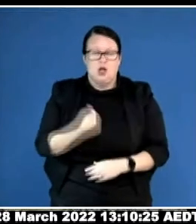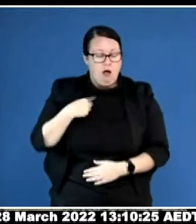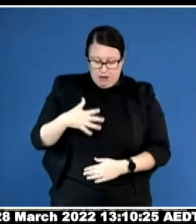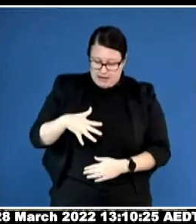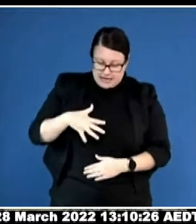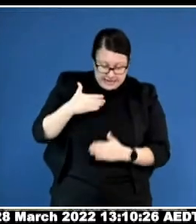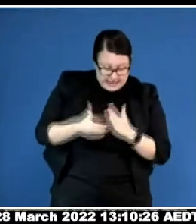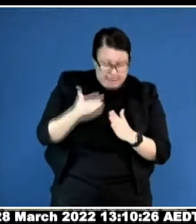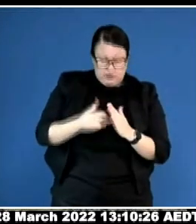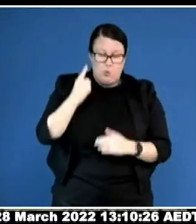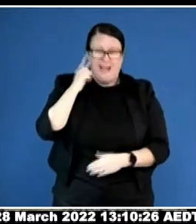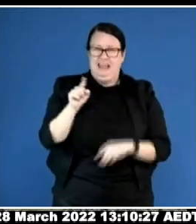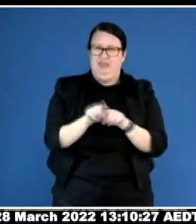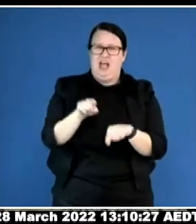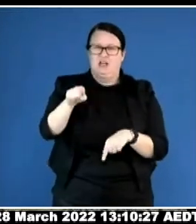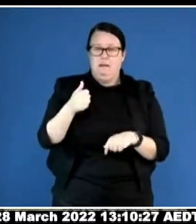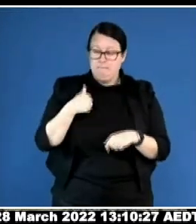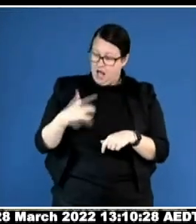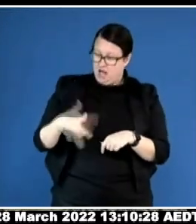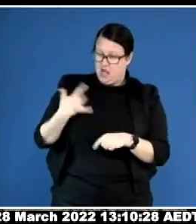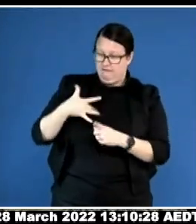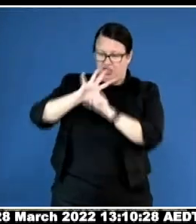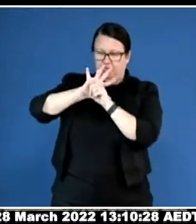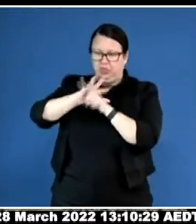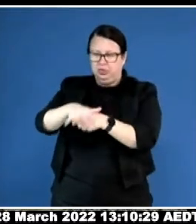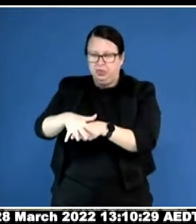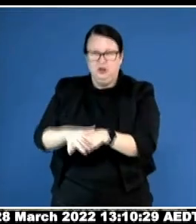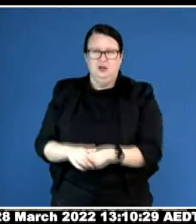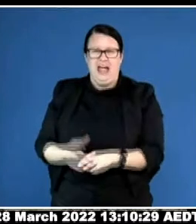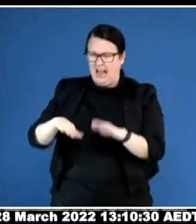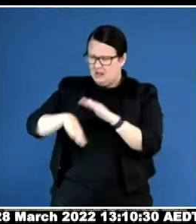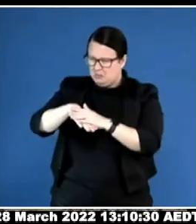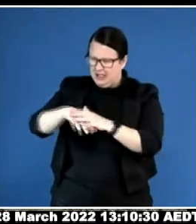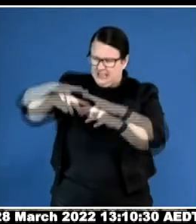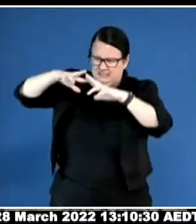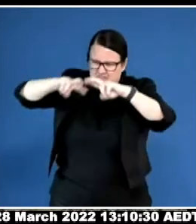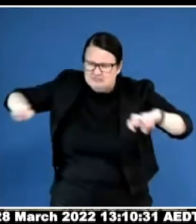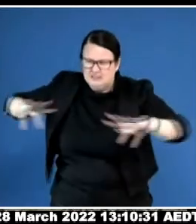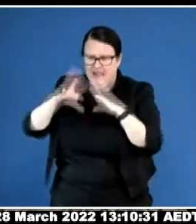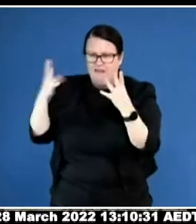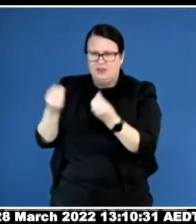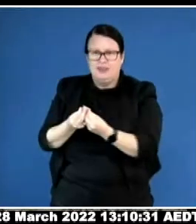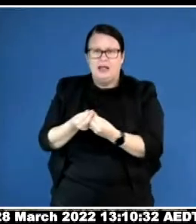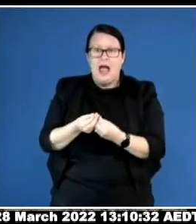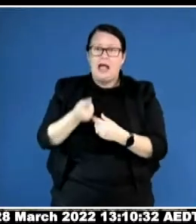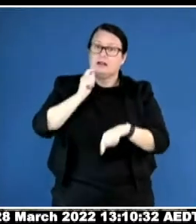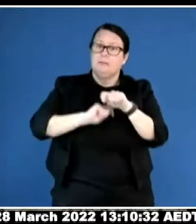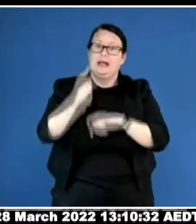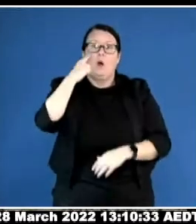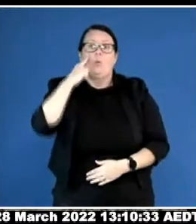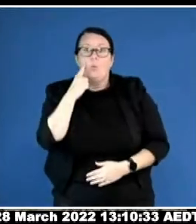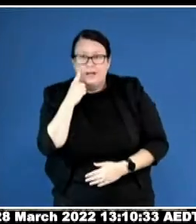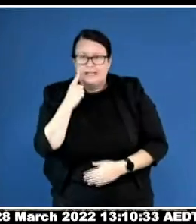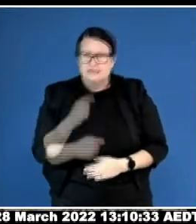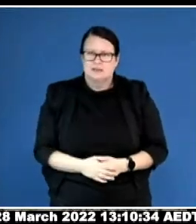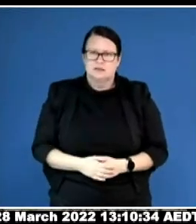to have my life torn apart. When it came to being a witness in a sentencing hearing, because, I didn't have to take the